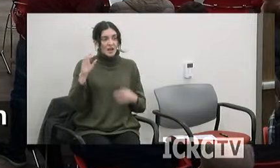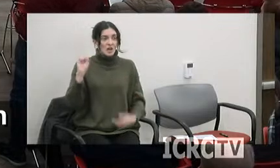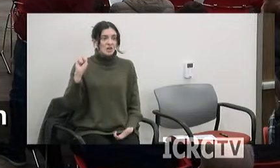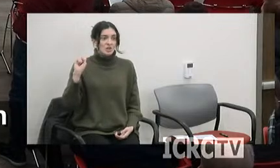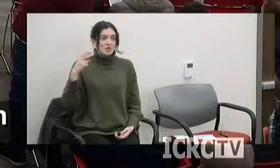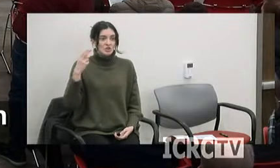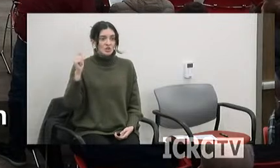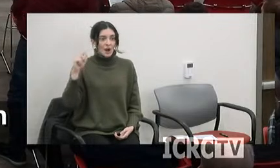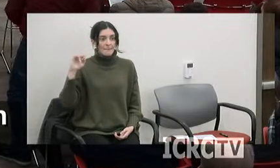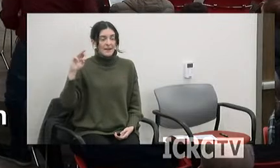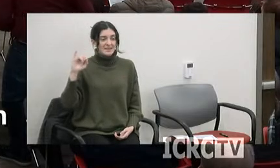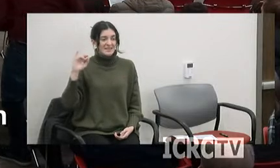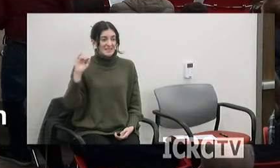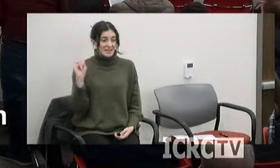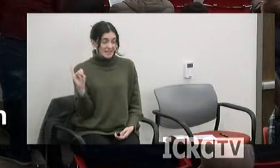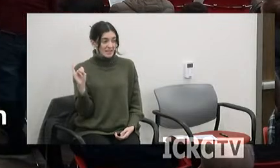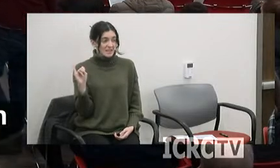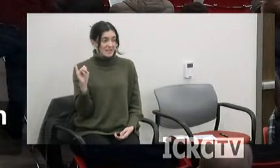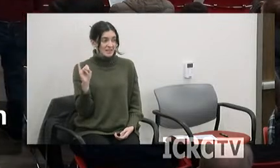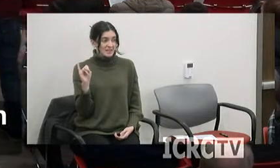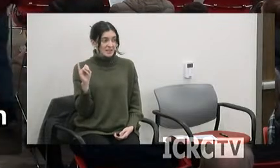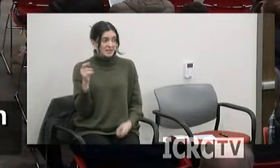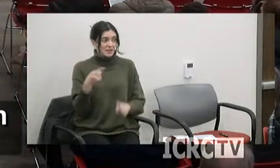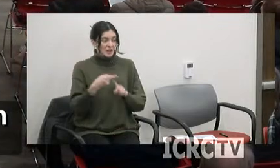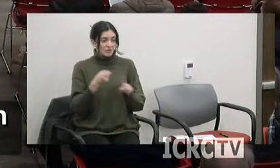the Citizens Advisory Commission.